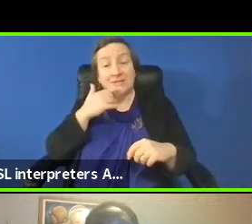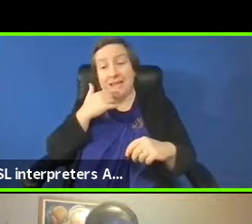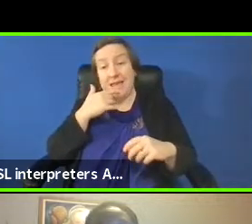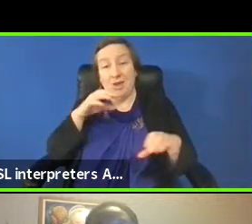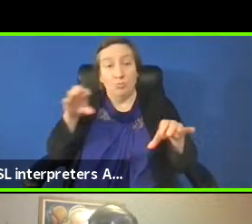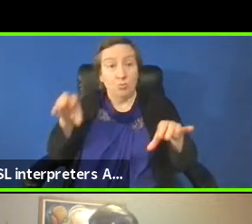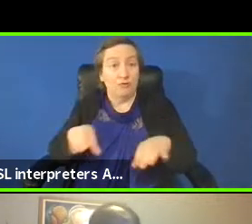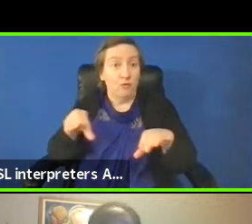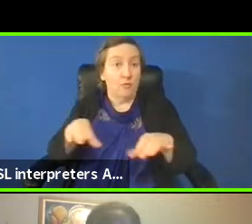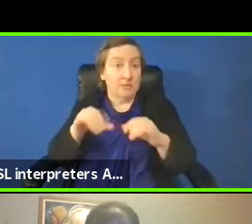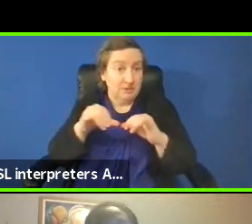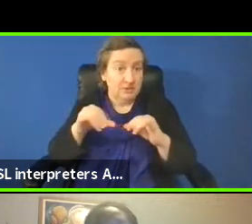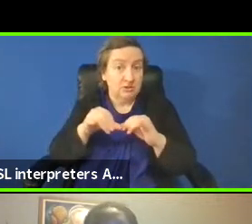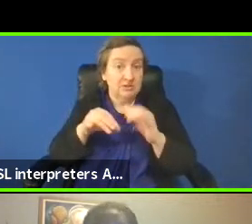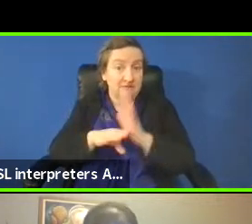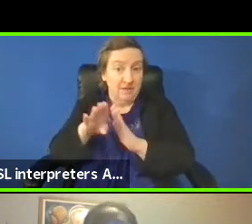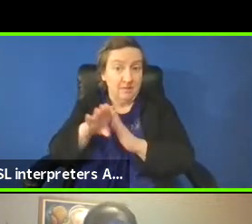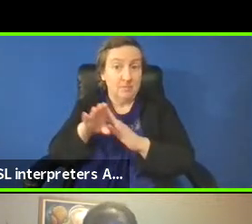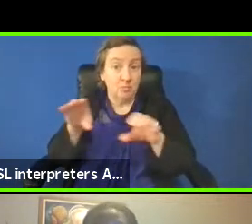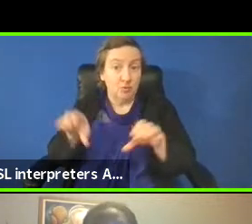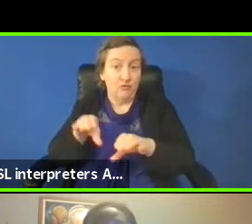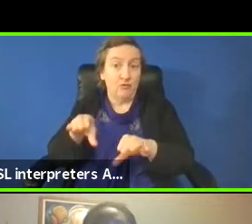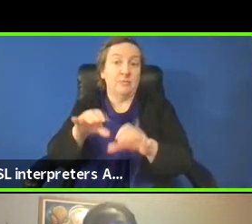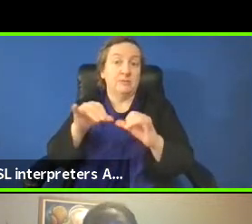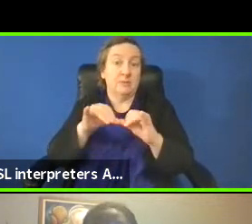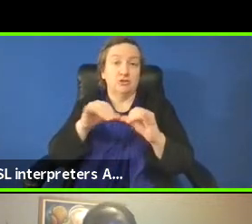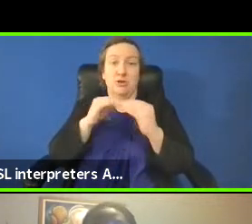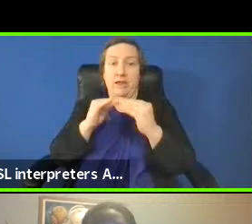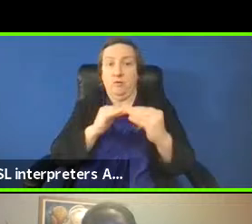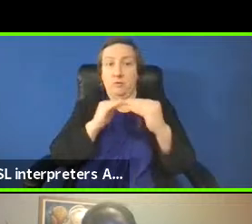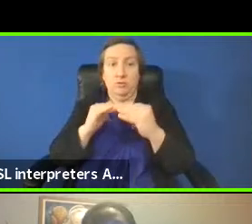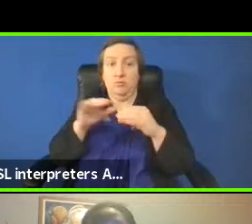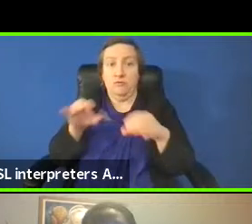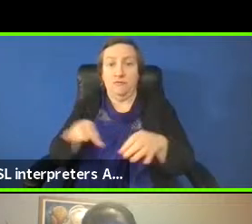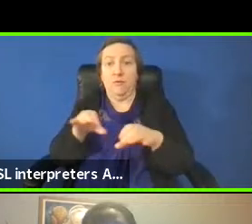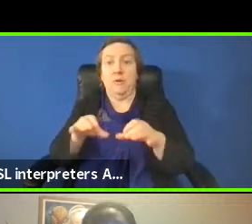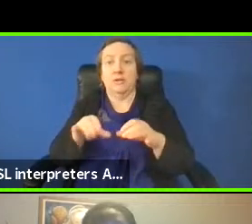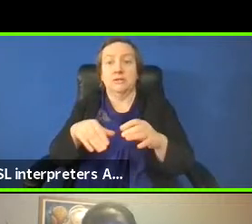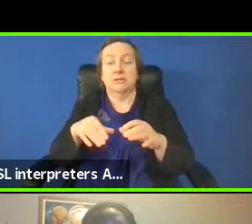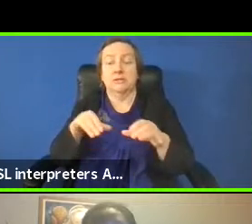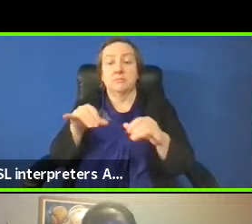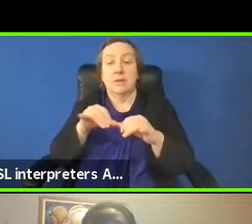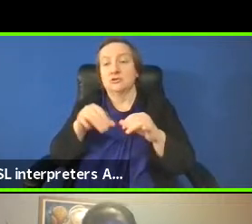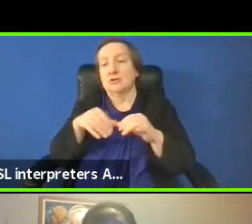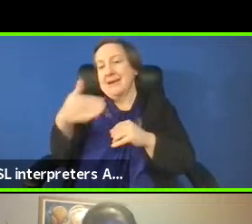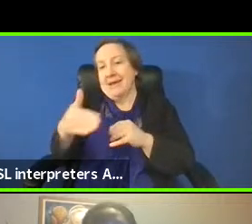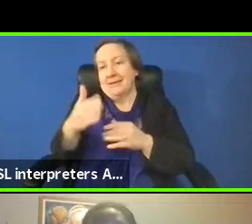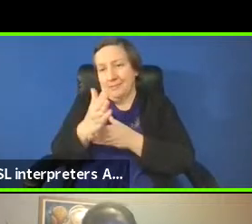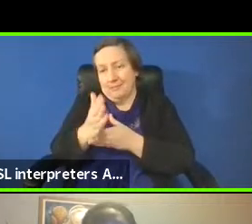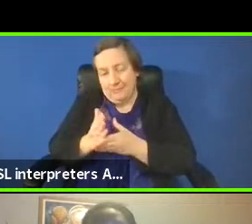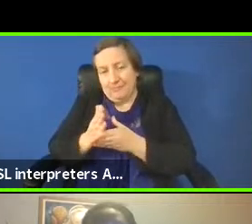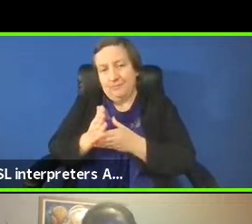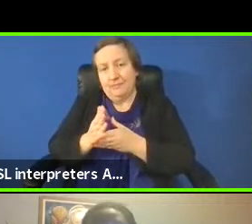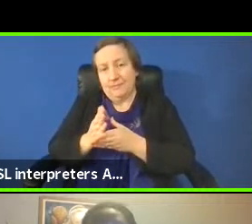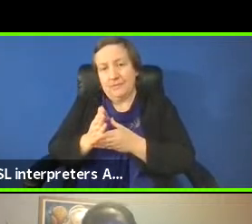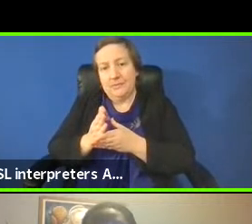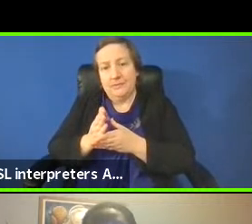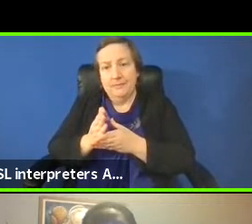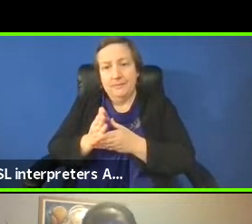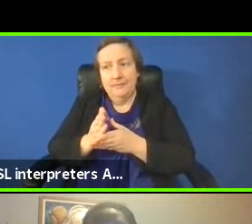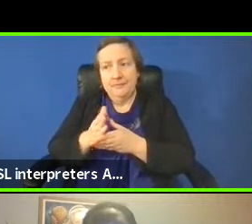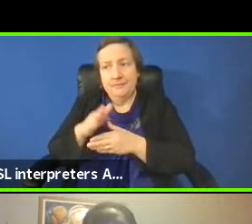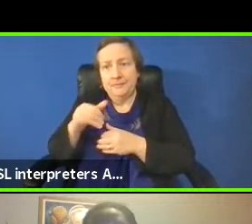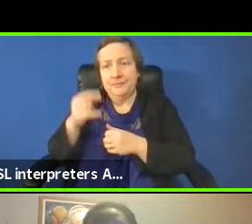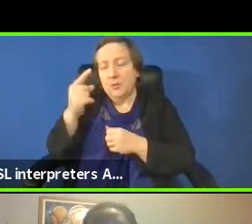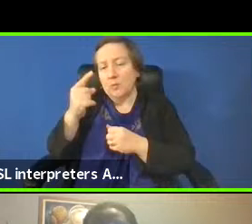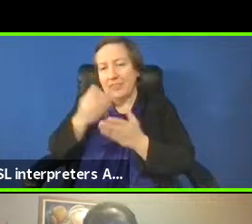measures, the development of the performance measures, equity performance measures, is next in line, or one of those things that is